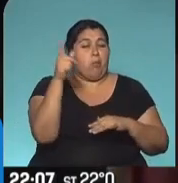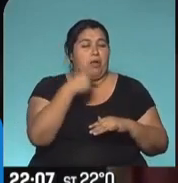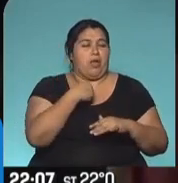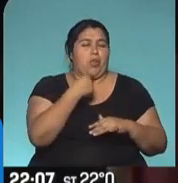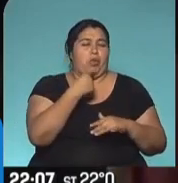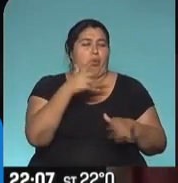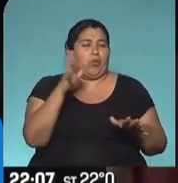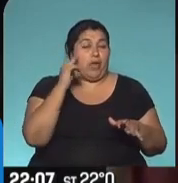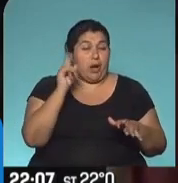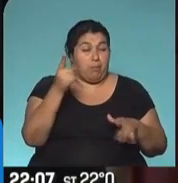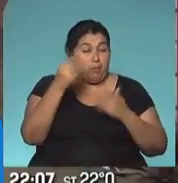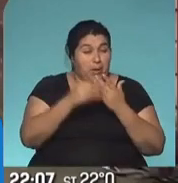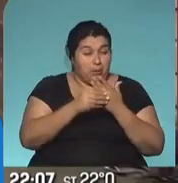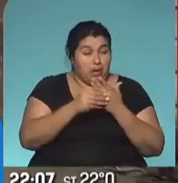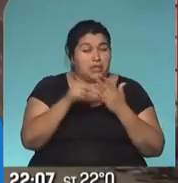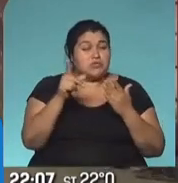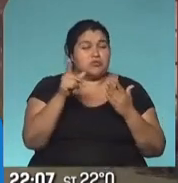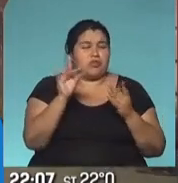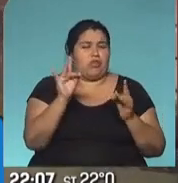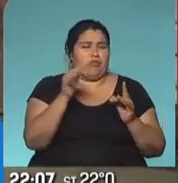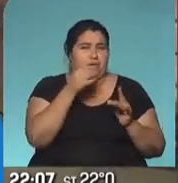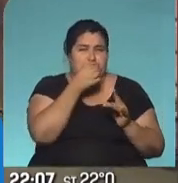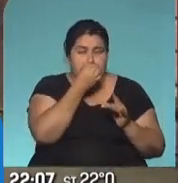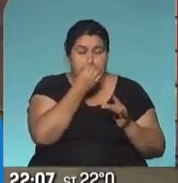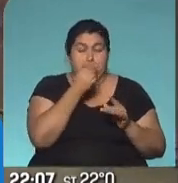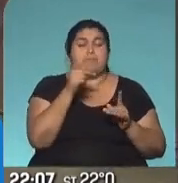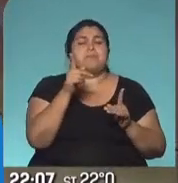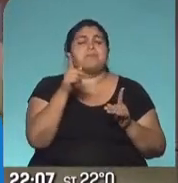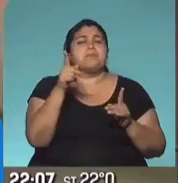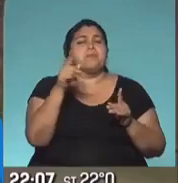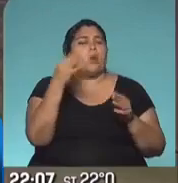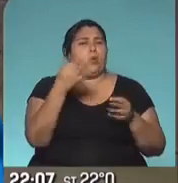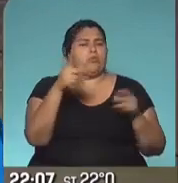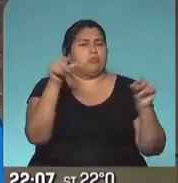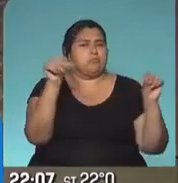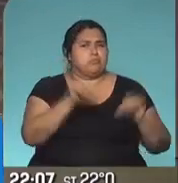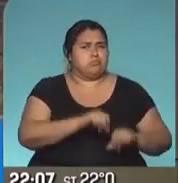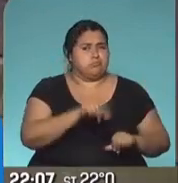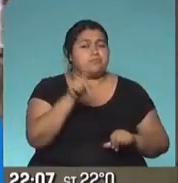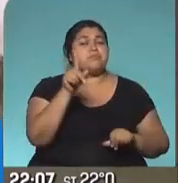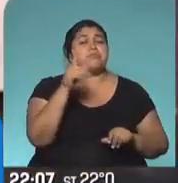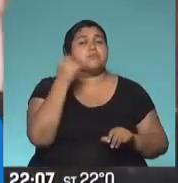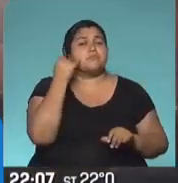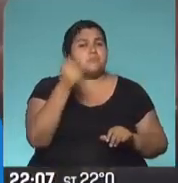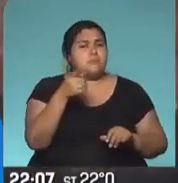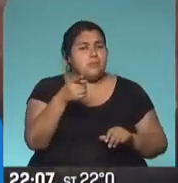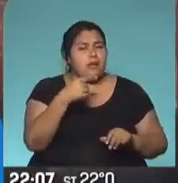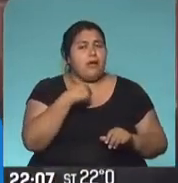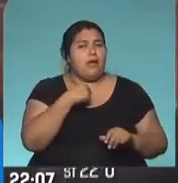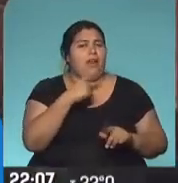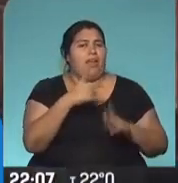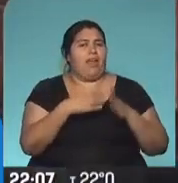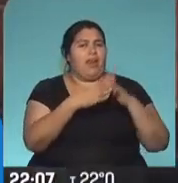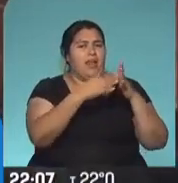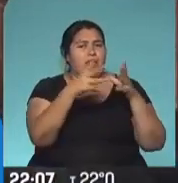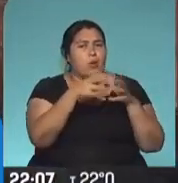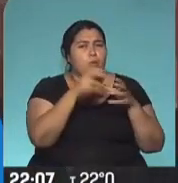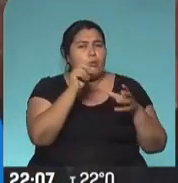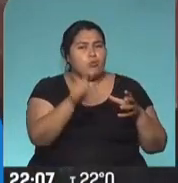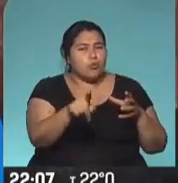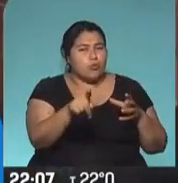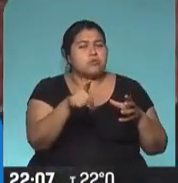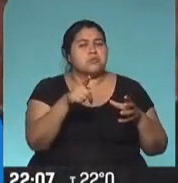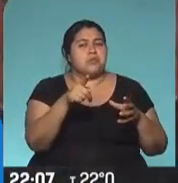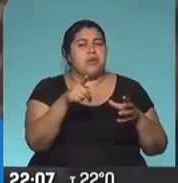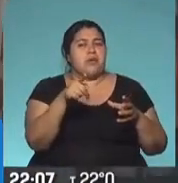suspect the Prime Minister will take forward. Con esta aplastante derrota, es el liderazgo de Corbyn dentro de su propio partido el que pasa a ser